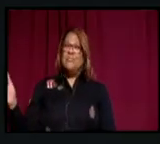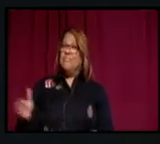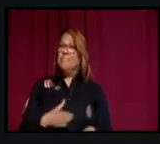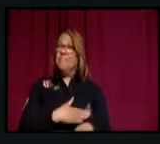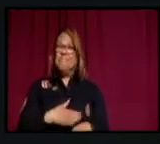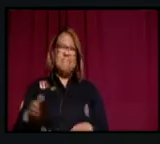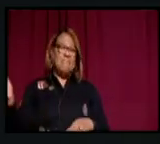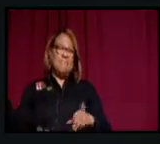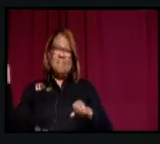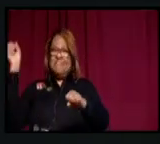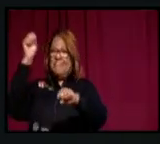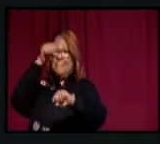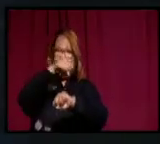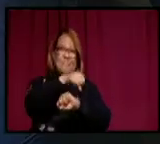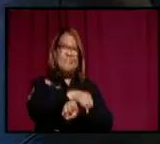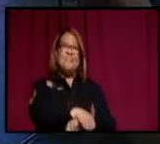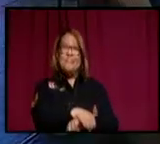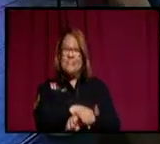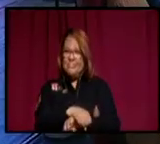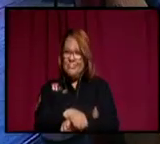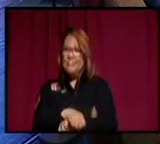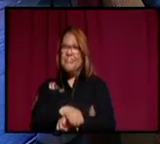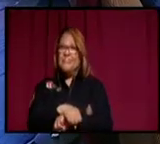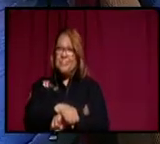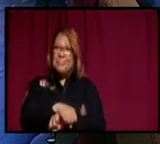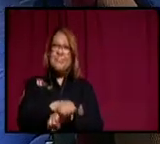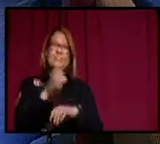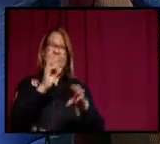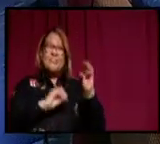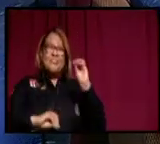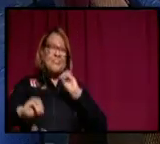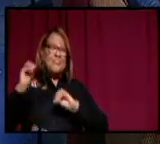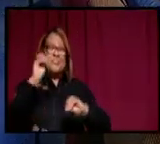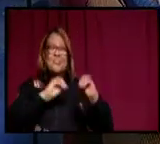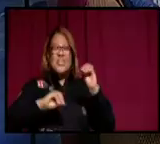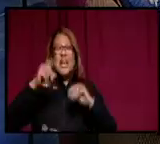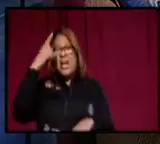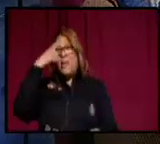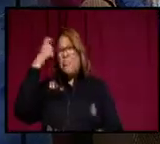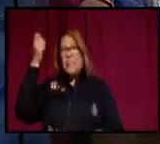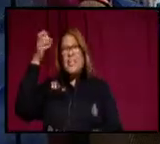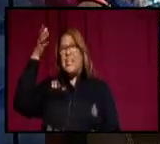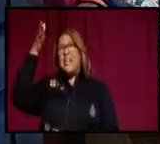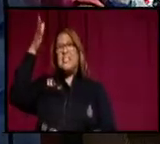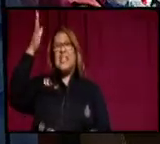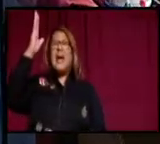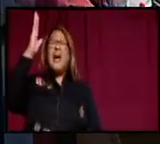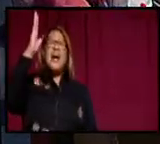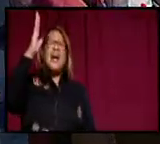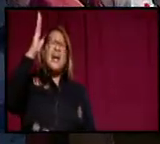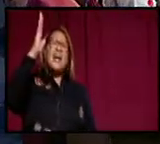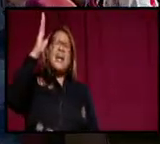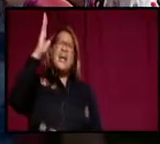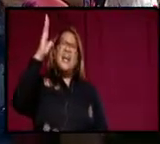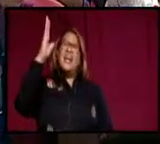never be defeated. Oh, because